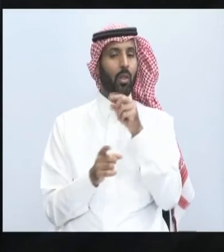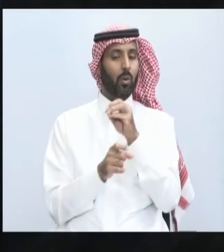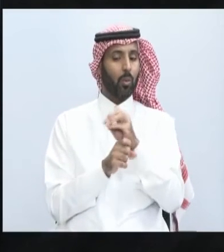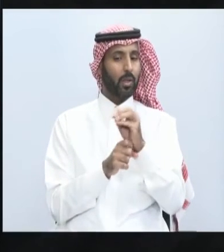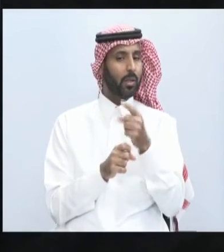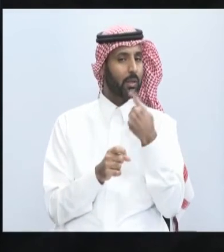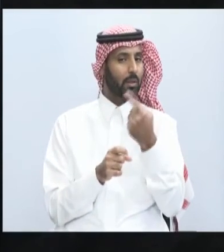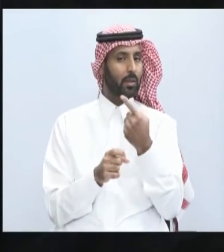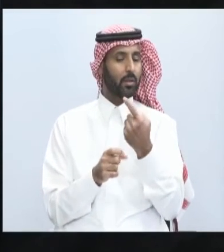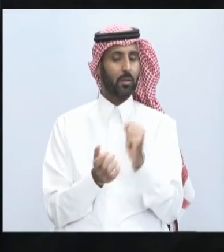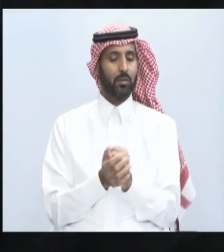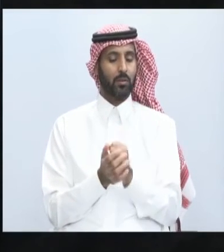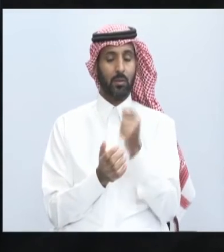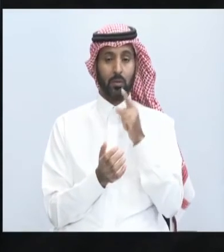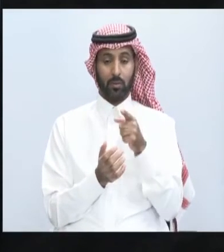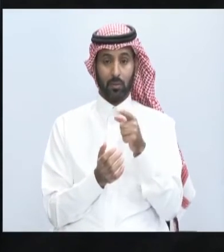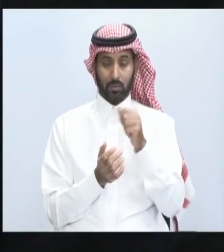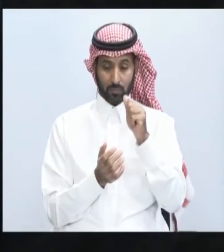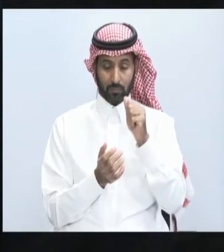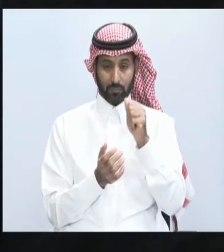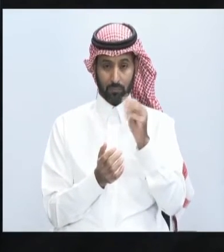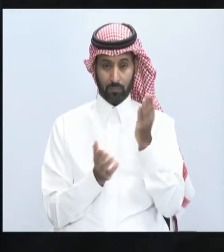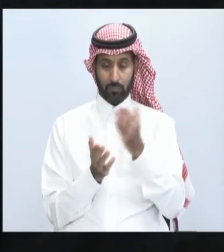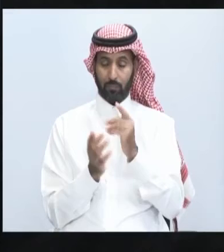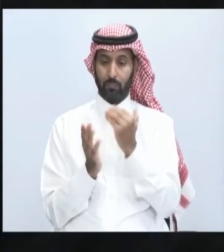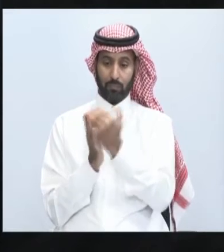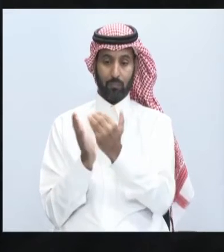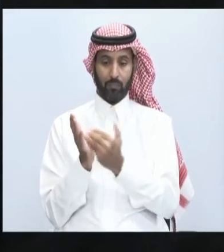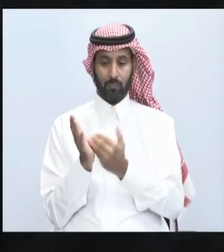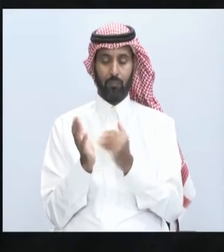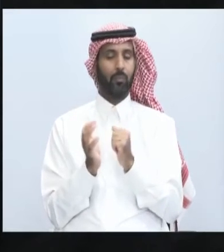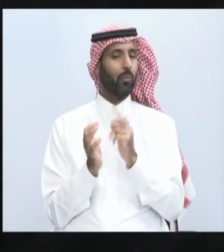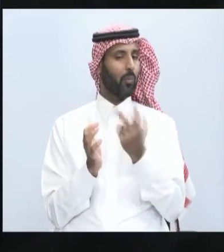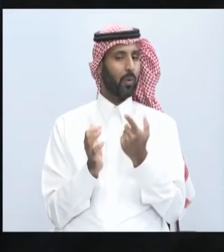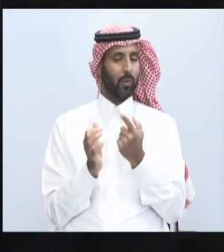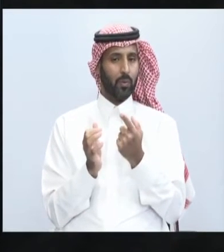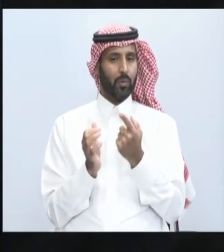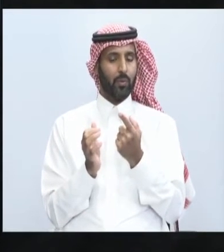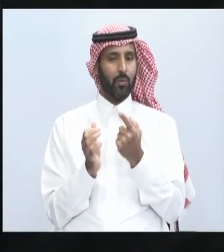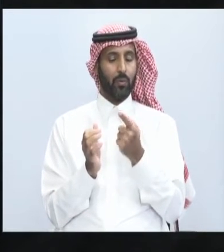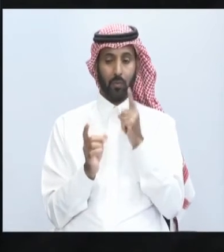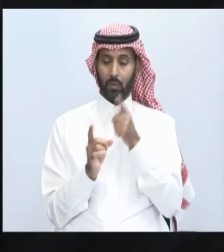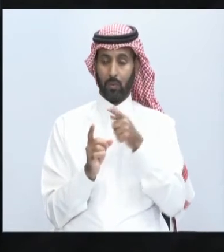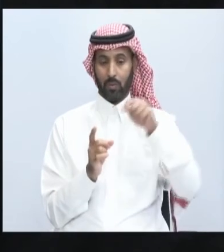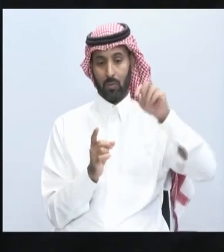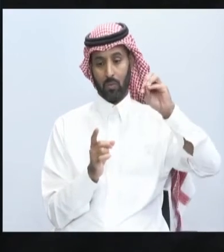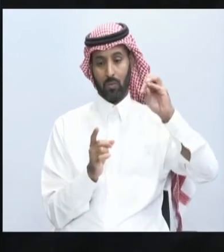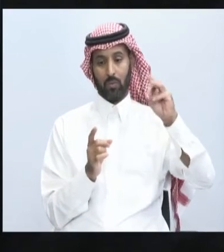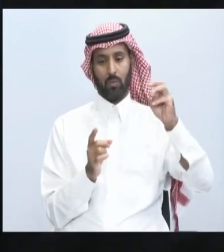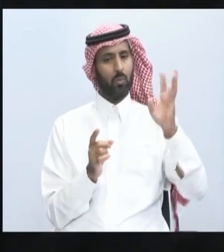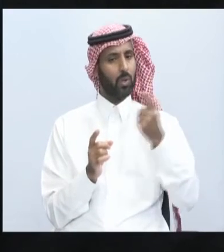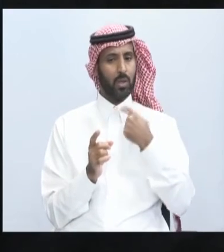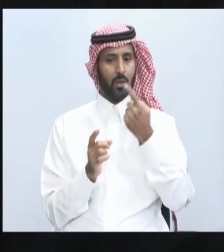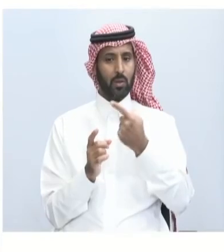So here we have different instructions. So let's read which one of them that Tom did say and